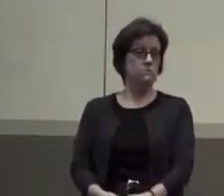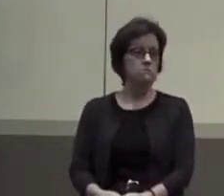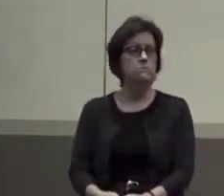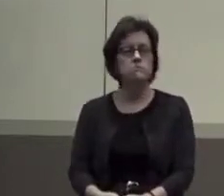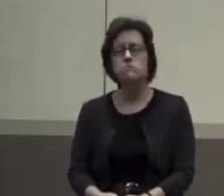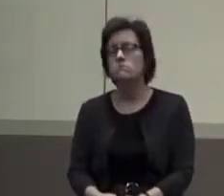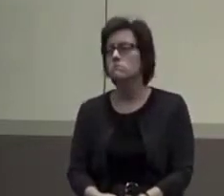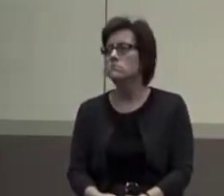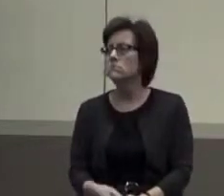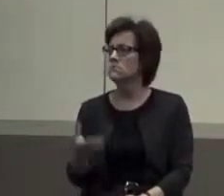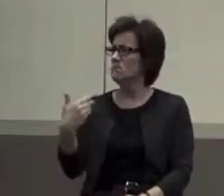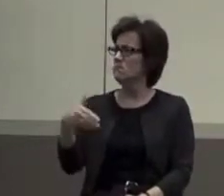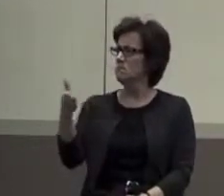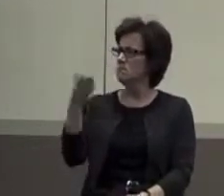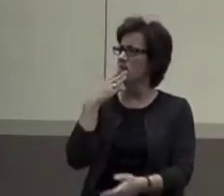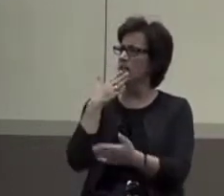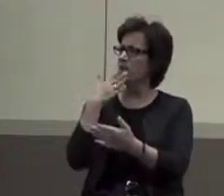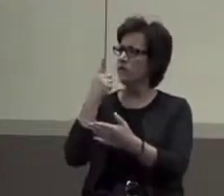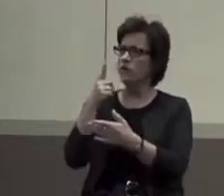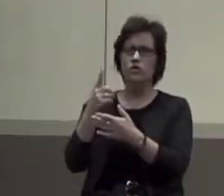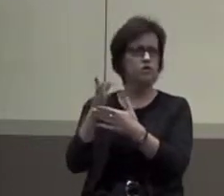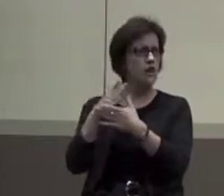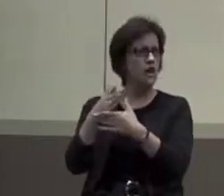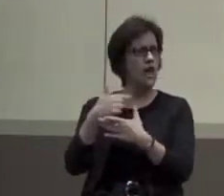Thank you for sharing. I learned something new.